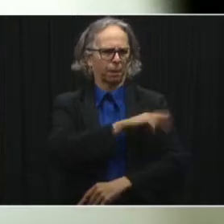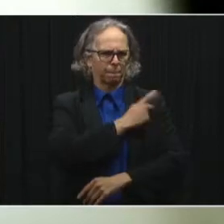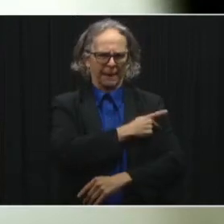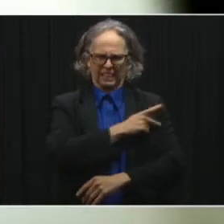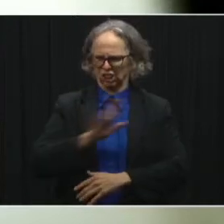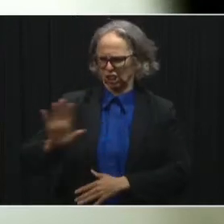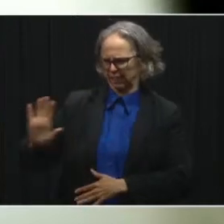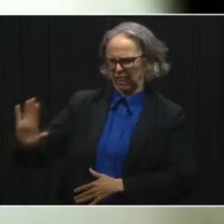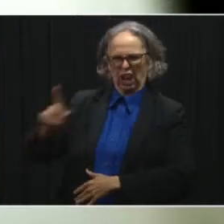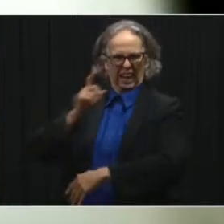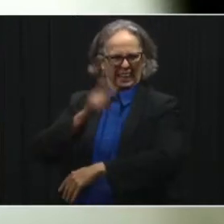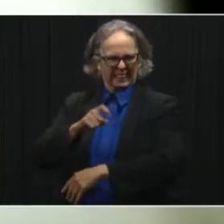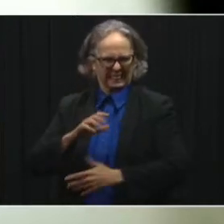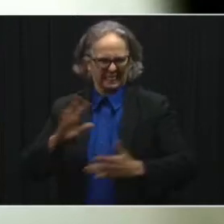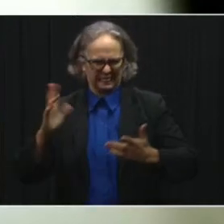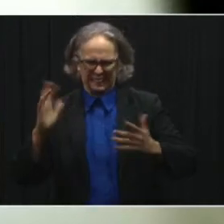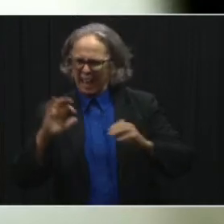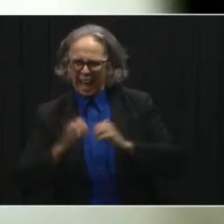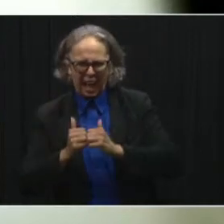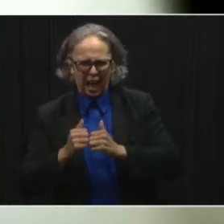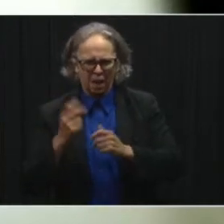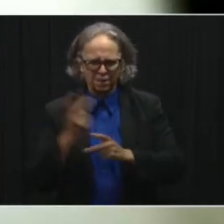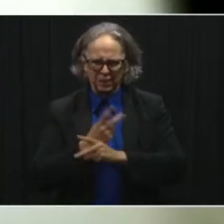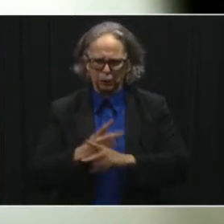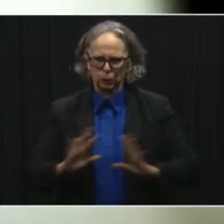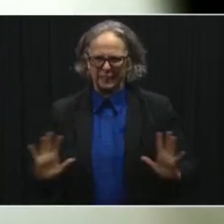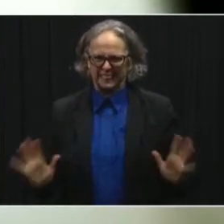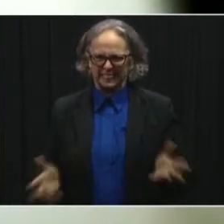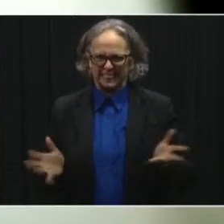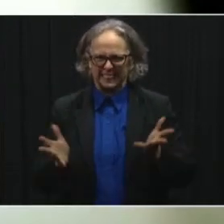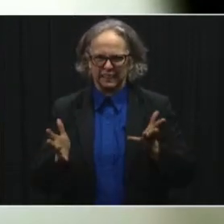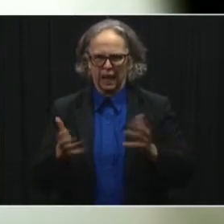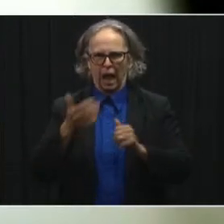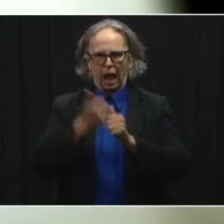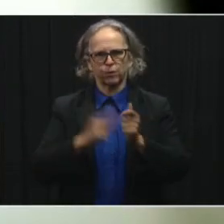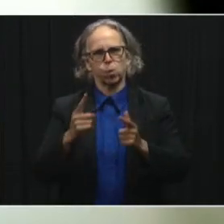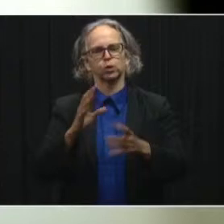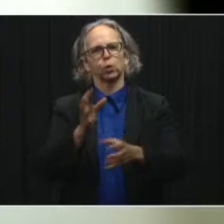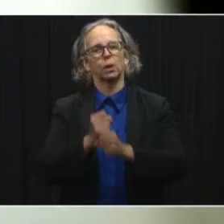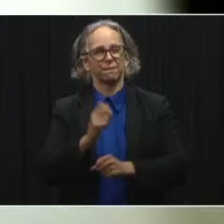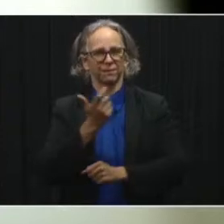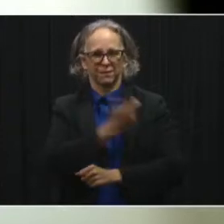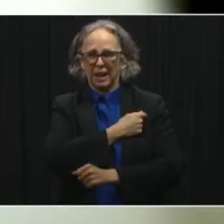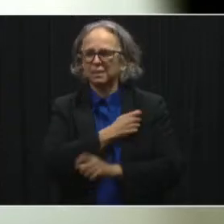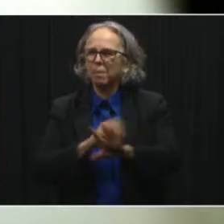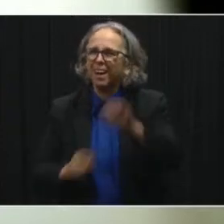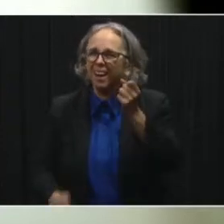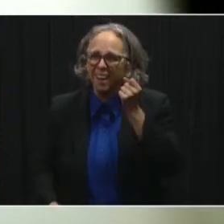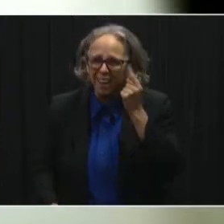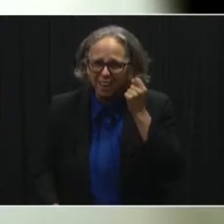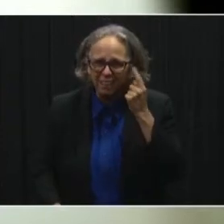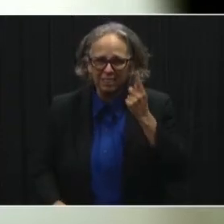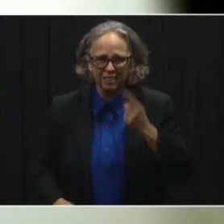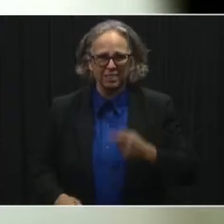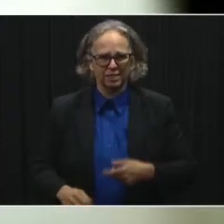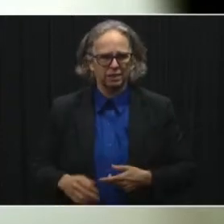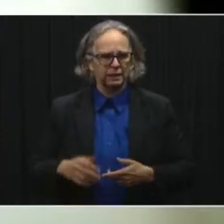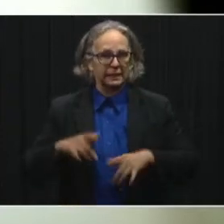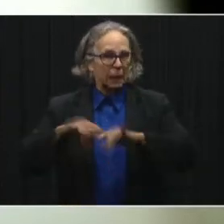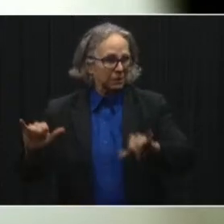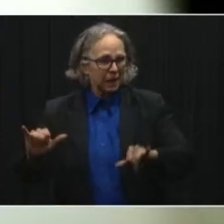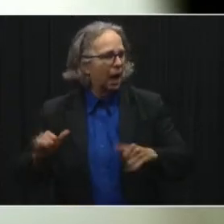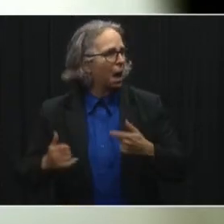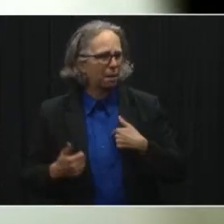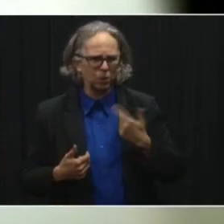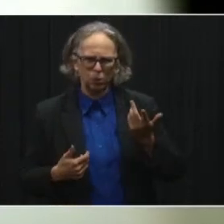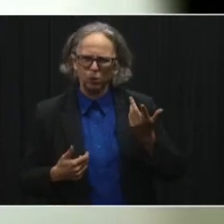pushing to get everyone vaccinated, while at the same time balancing the concerns of what you just mentioned, which is people leaving